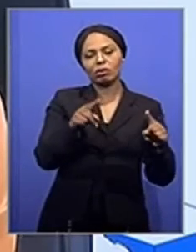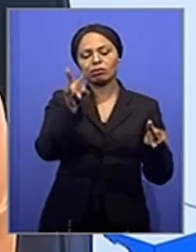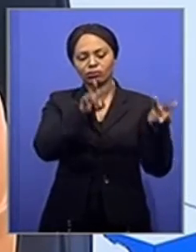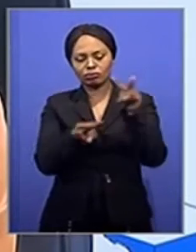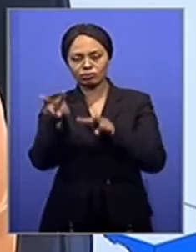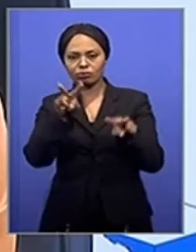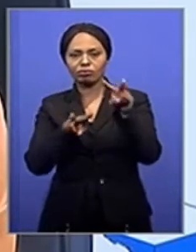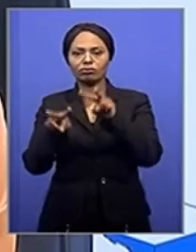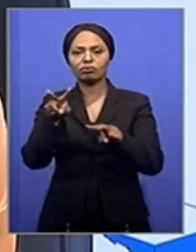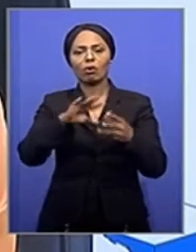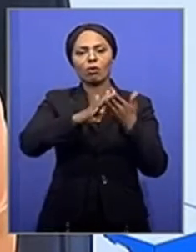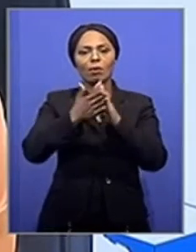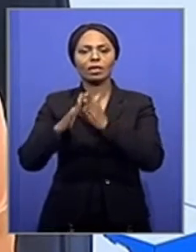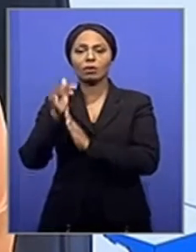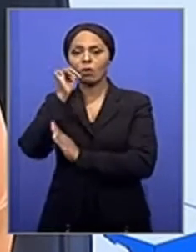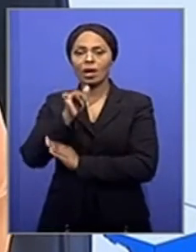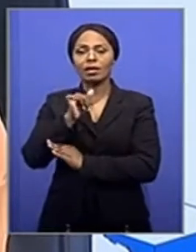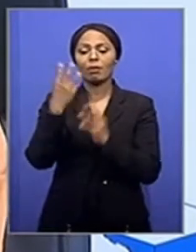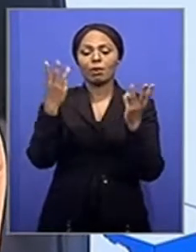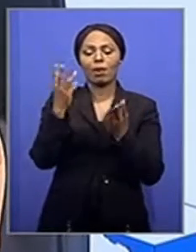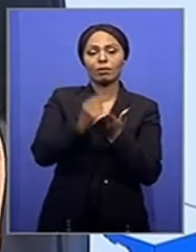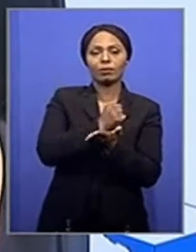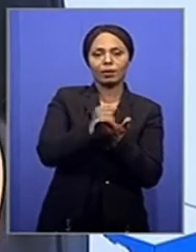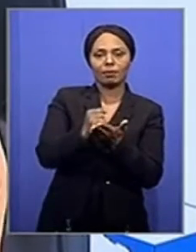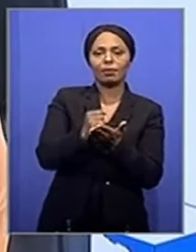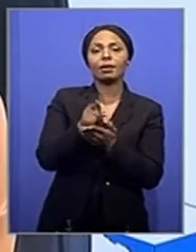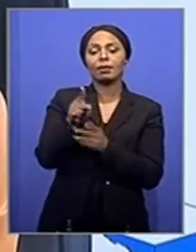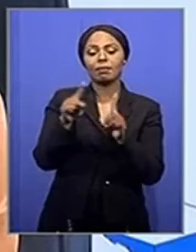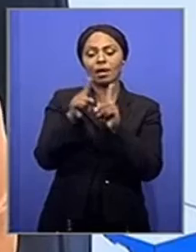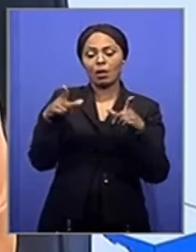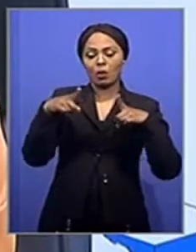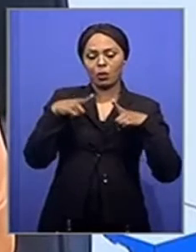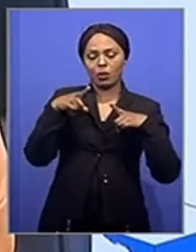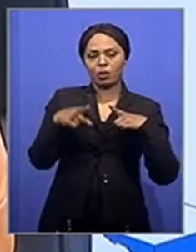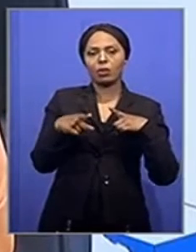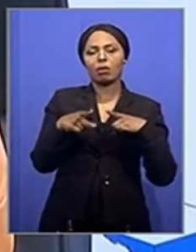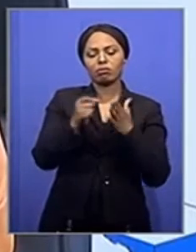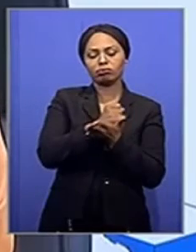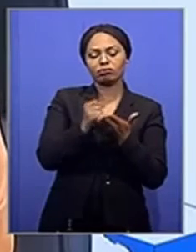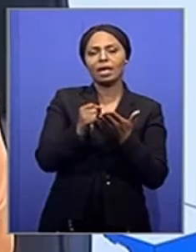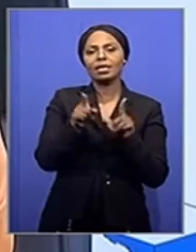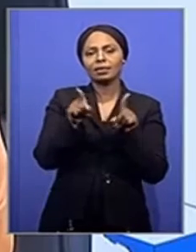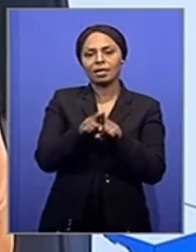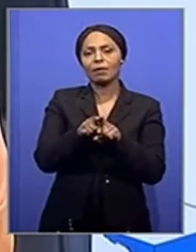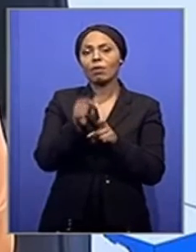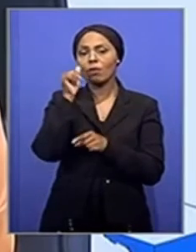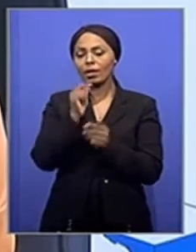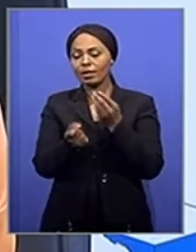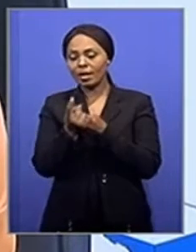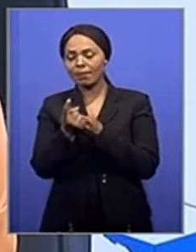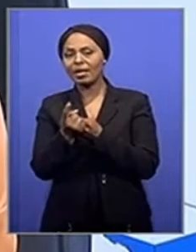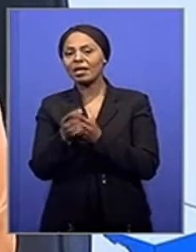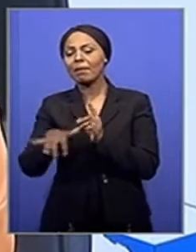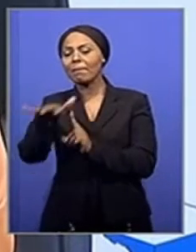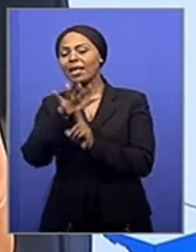in communities during the registration weekend. But we have agreed that there will be static deployments in areas that has